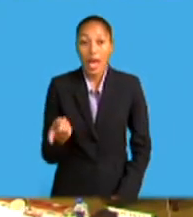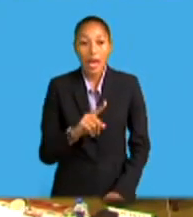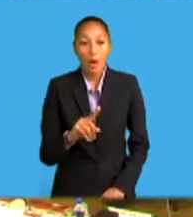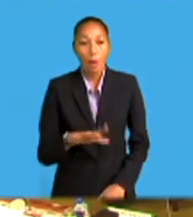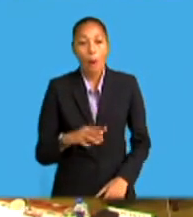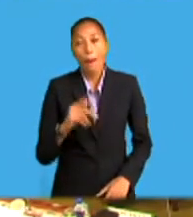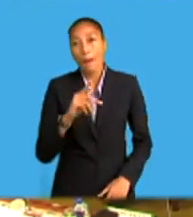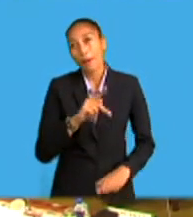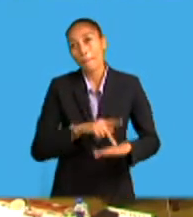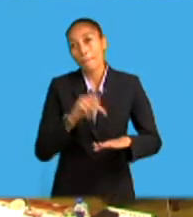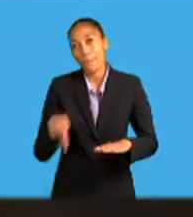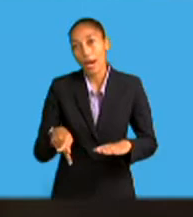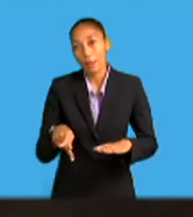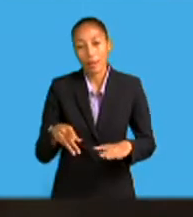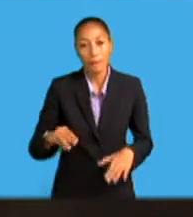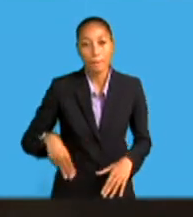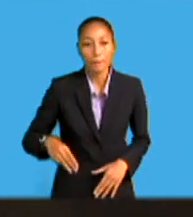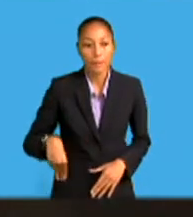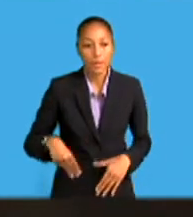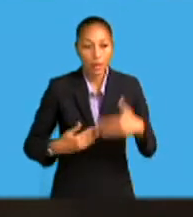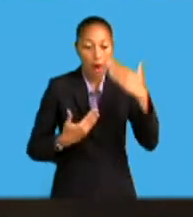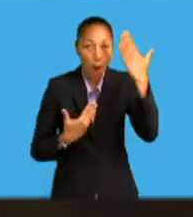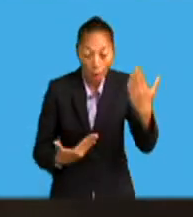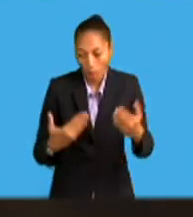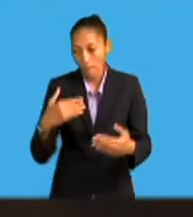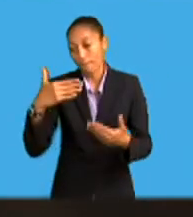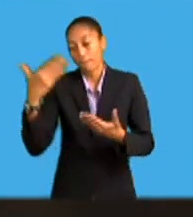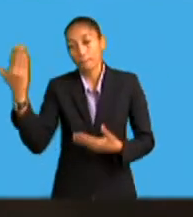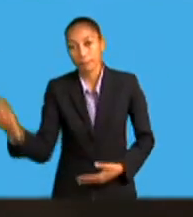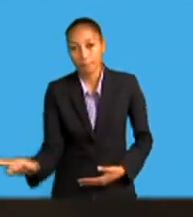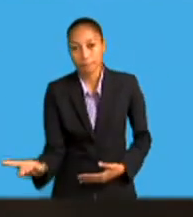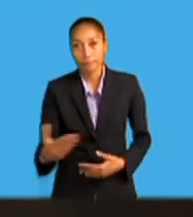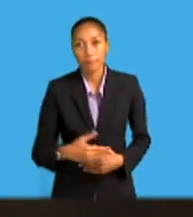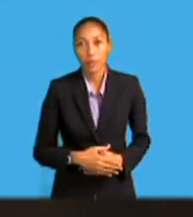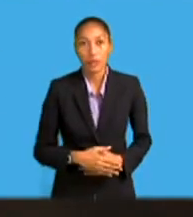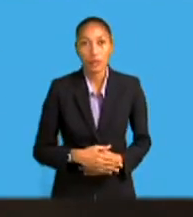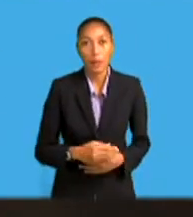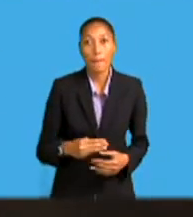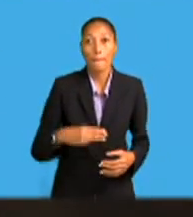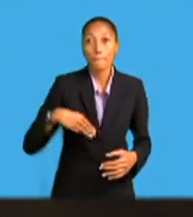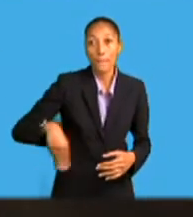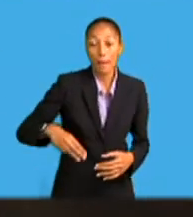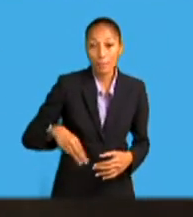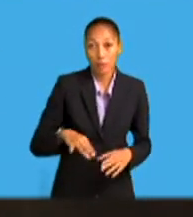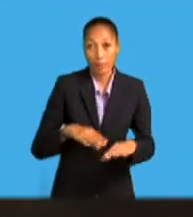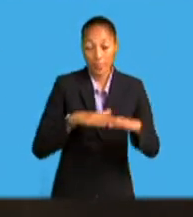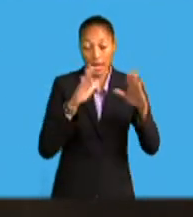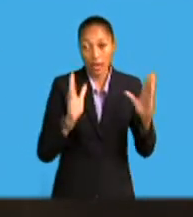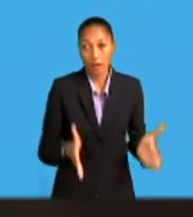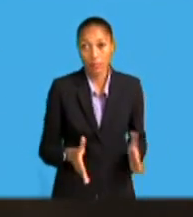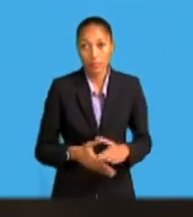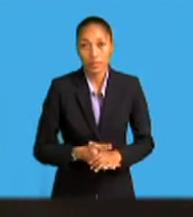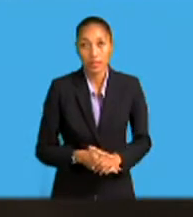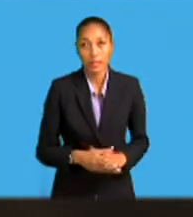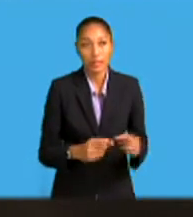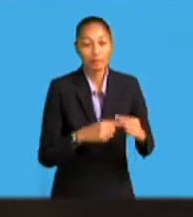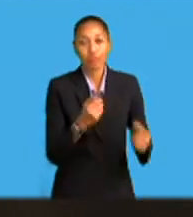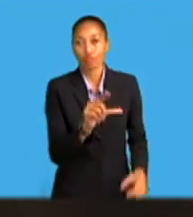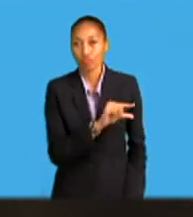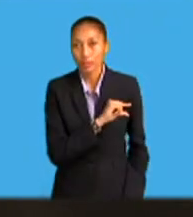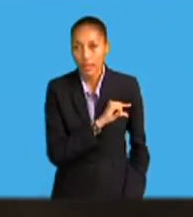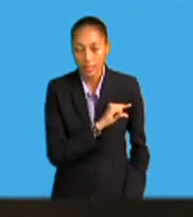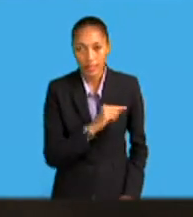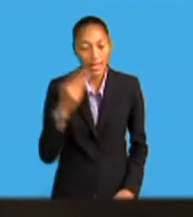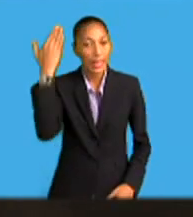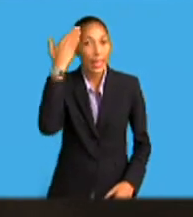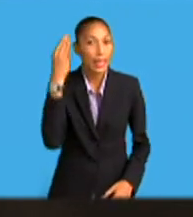colleagues, the Honorable Leader of the Opposition, Honorable Members of the House, distinguished guests, ladies